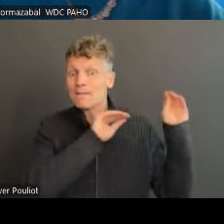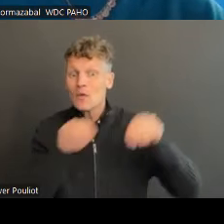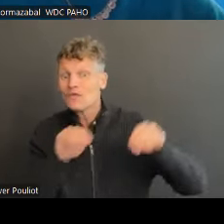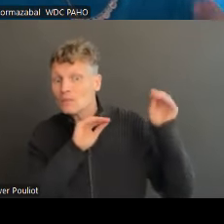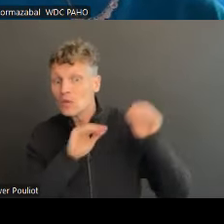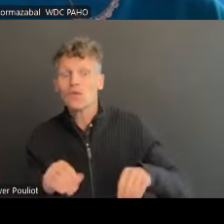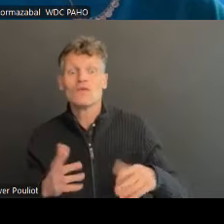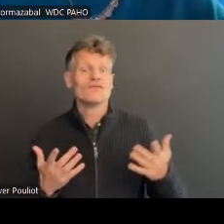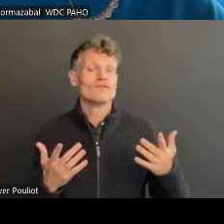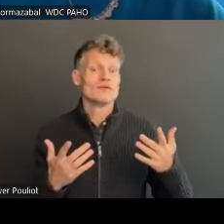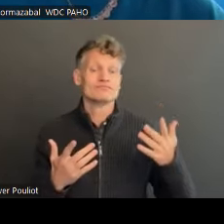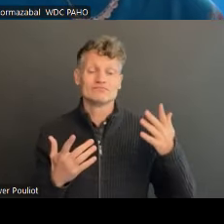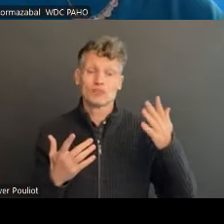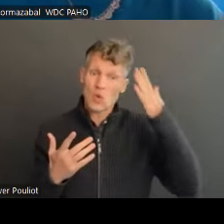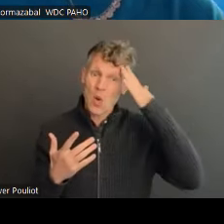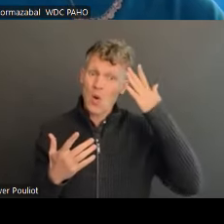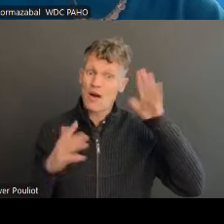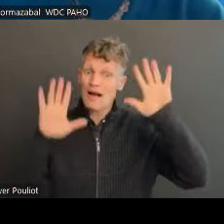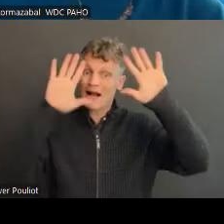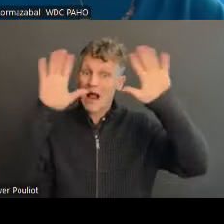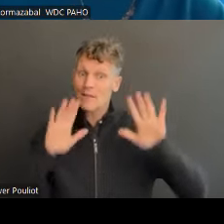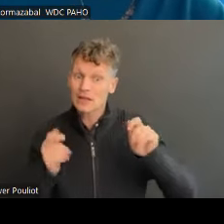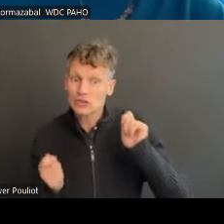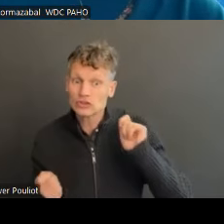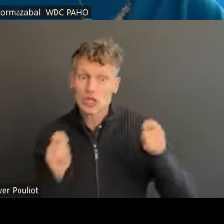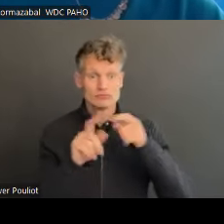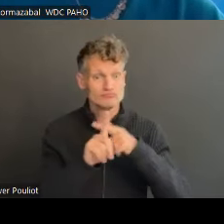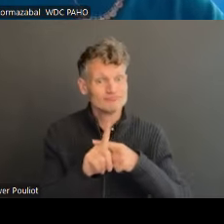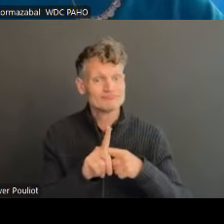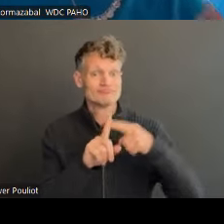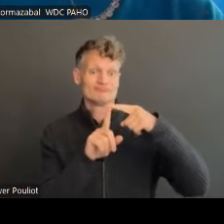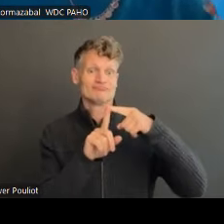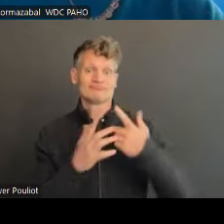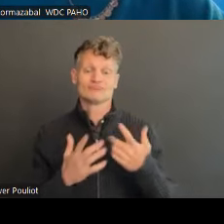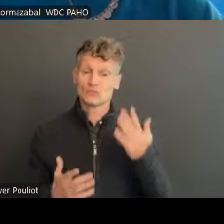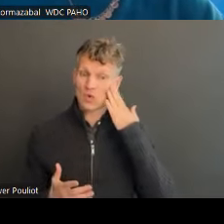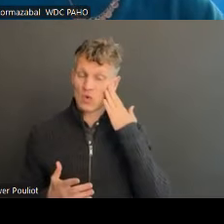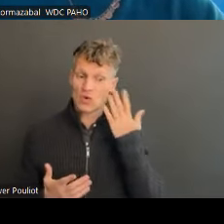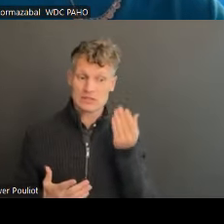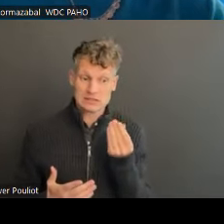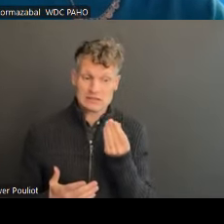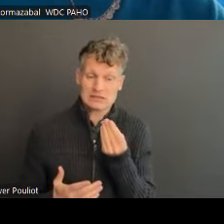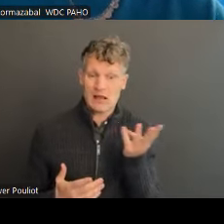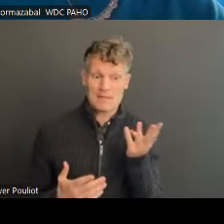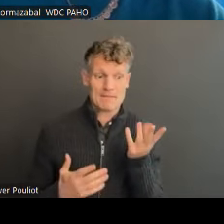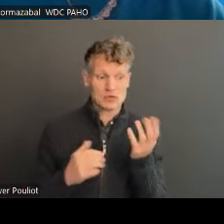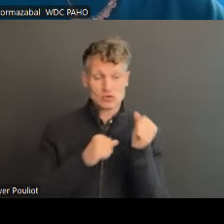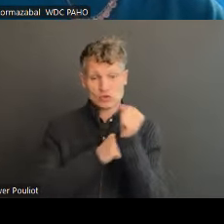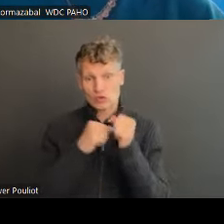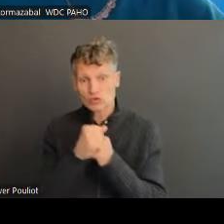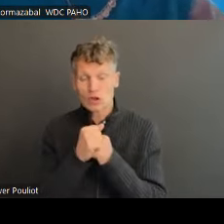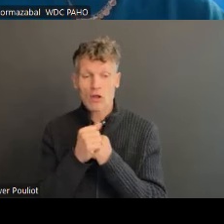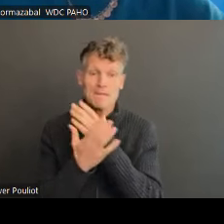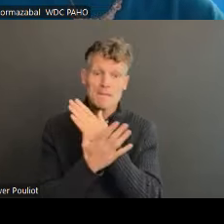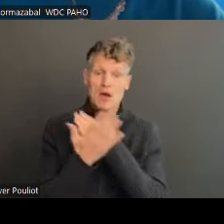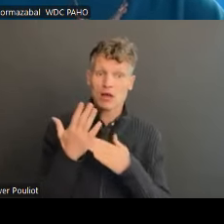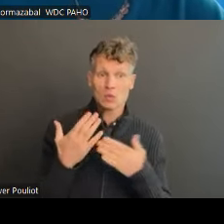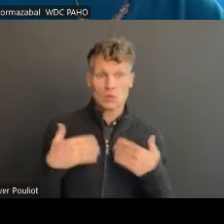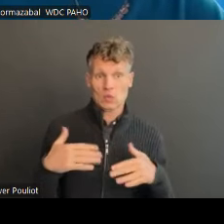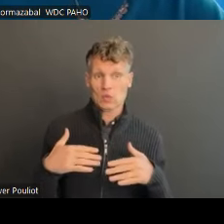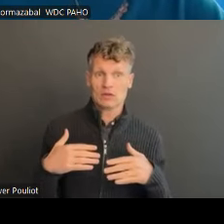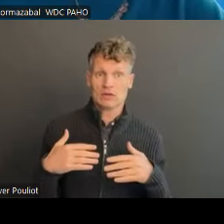climate change, but we see that behind that, there are certain mechanisms and certain structural aspects that really tell